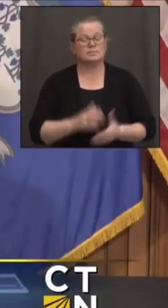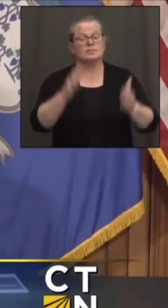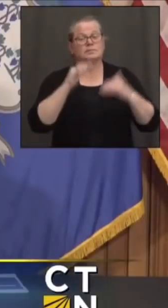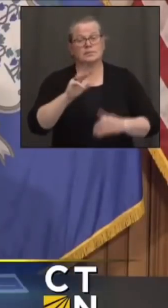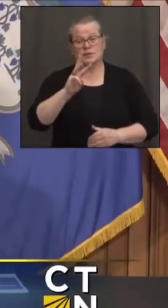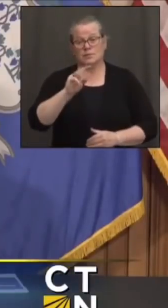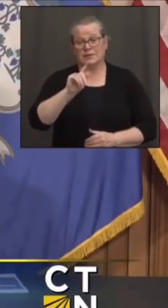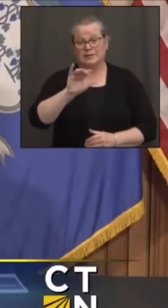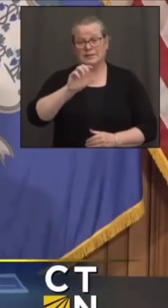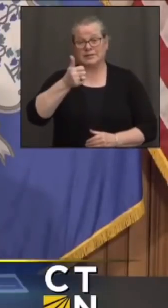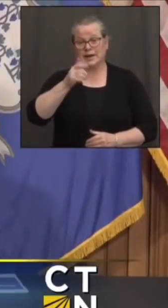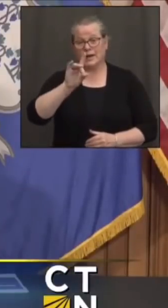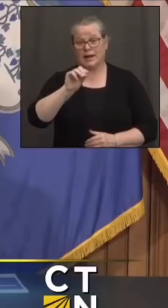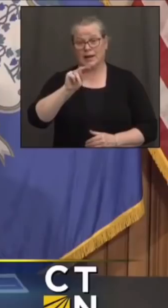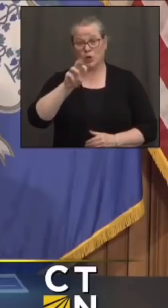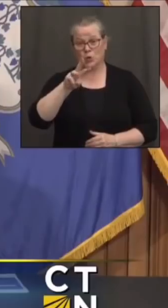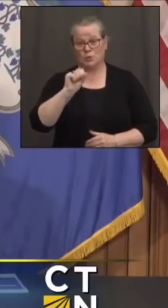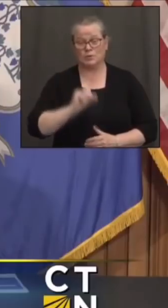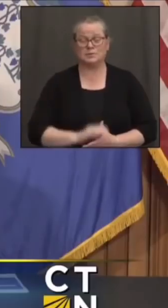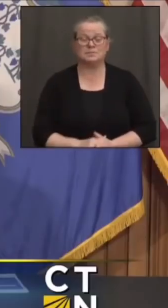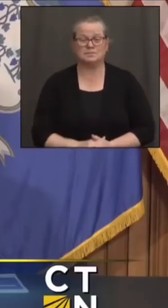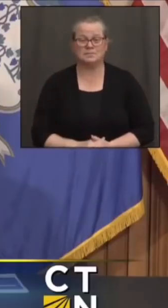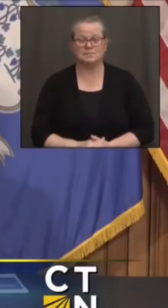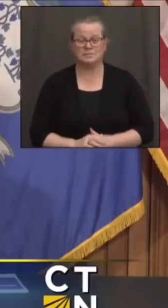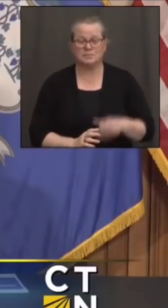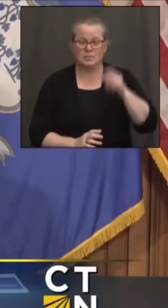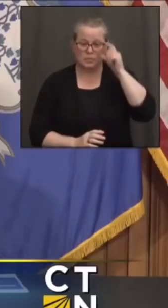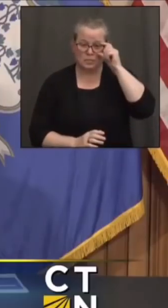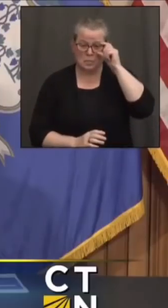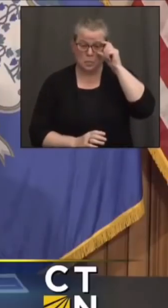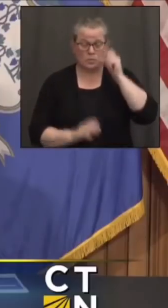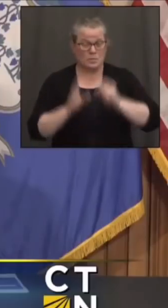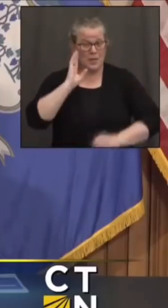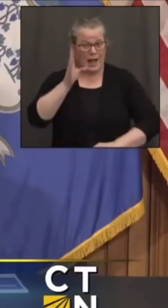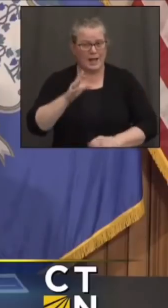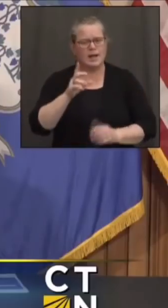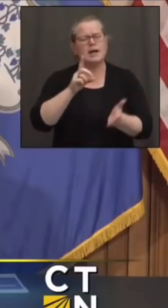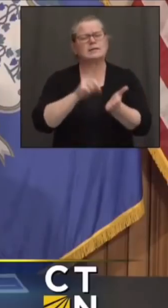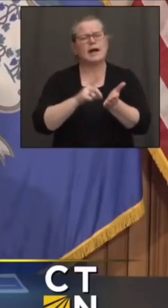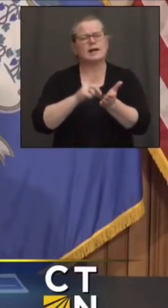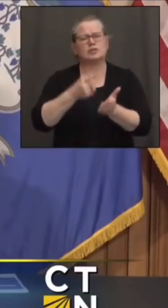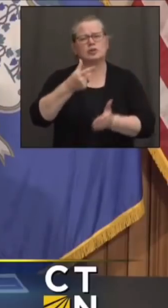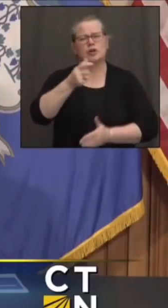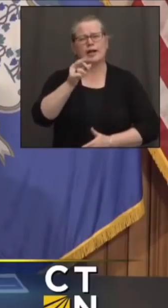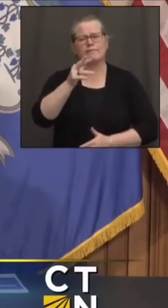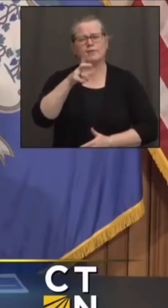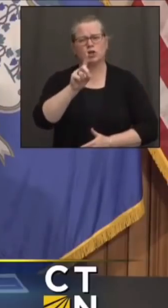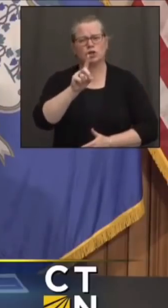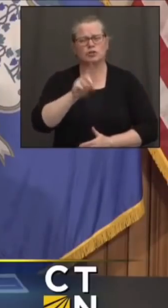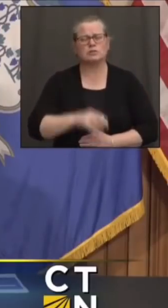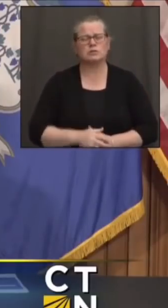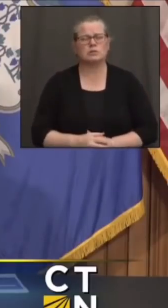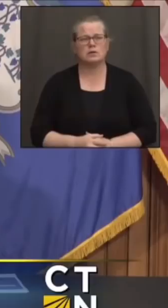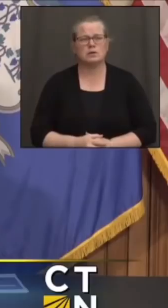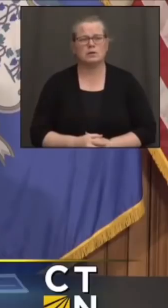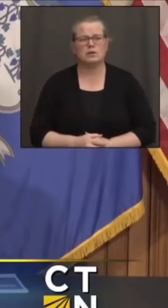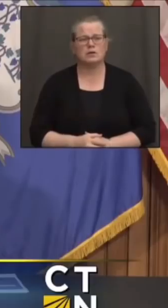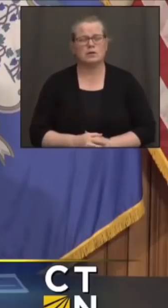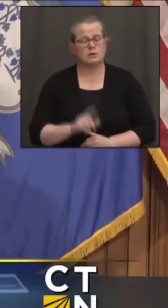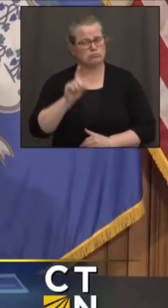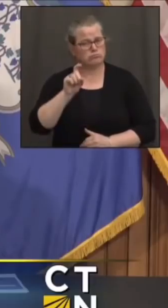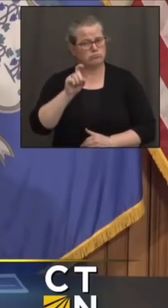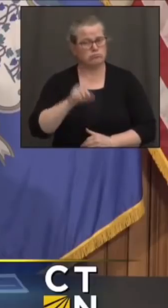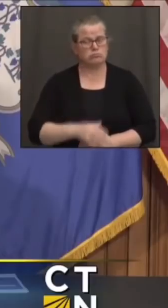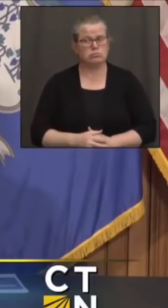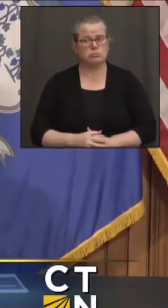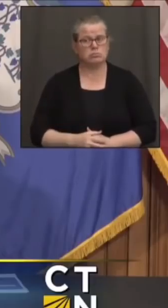WTIC 1080 News. Hi, Dr. Gifford, do you think that folks are considering